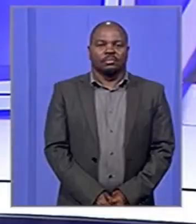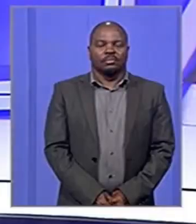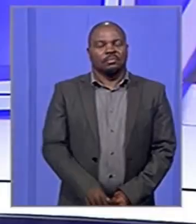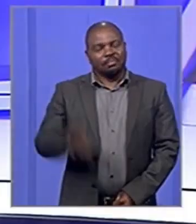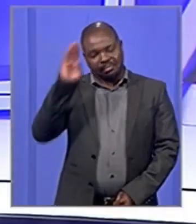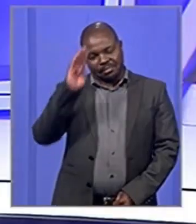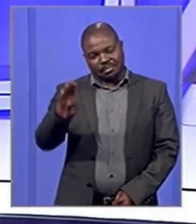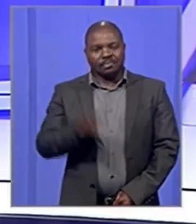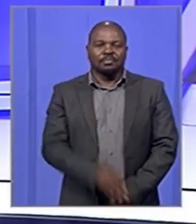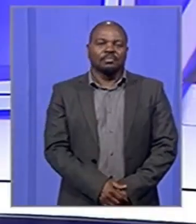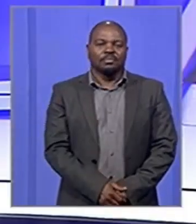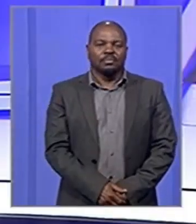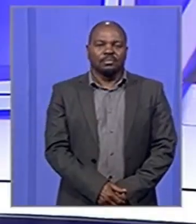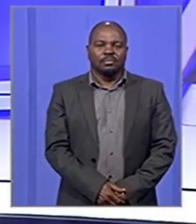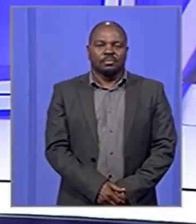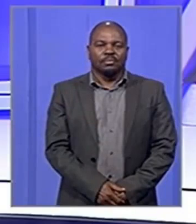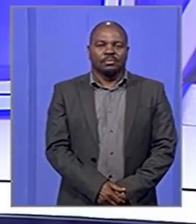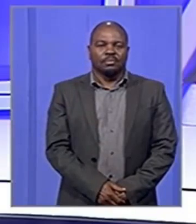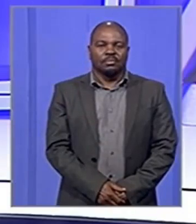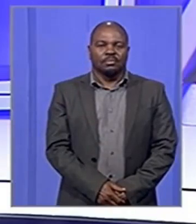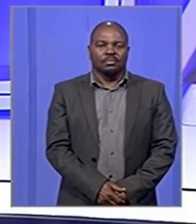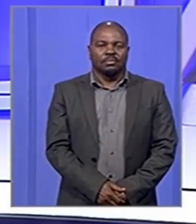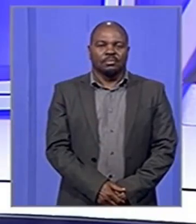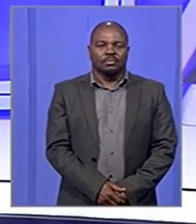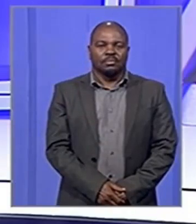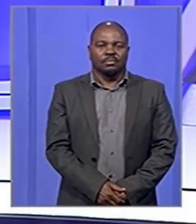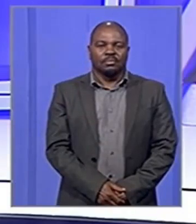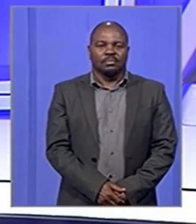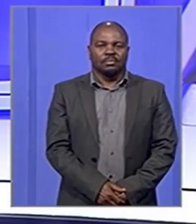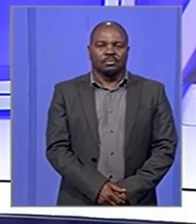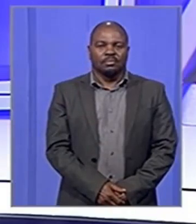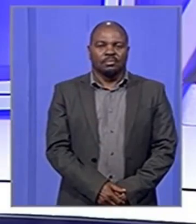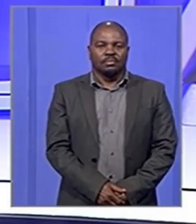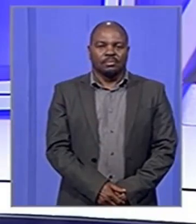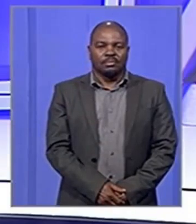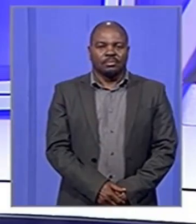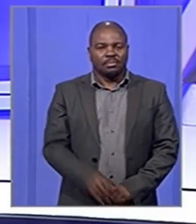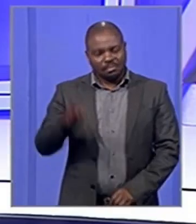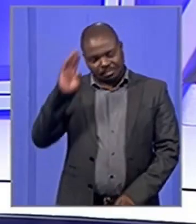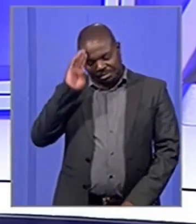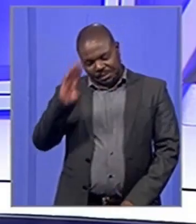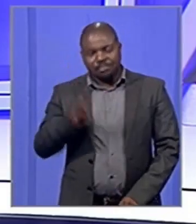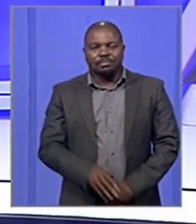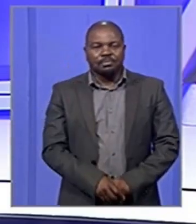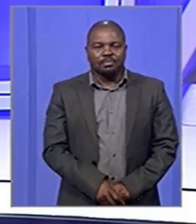Salang hantle.